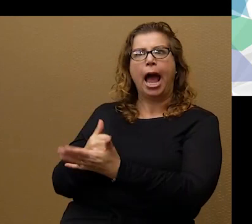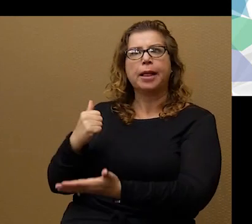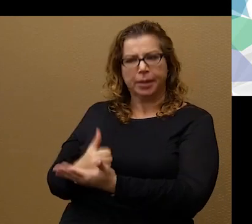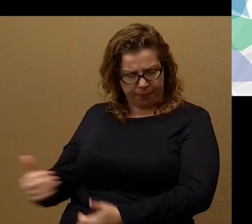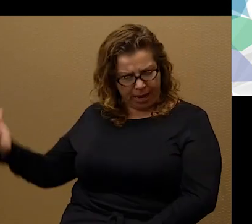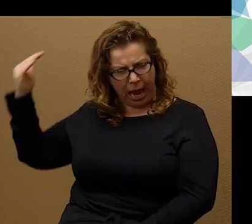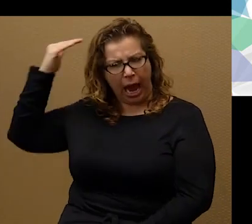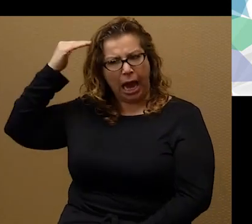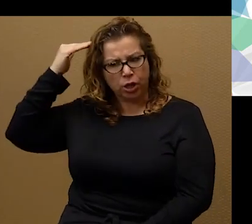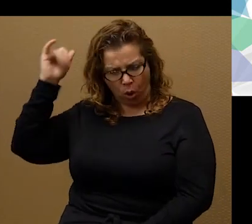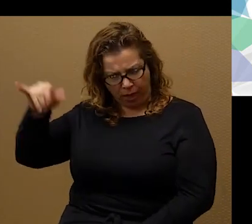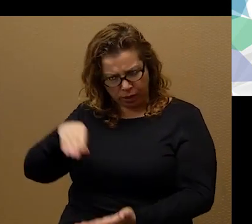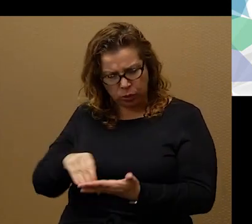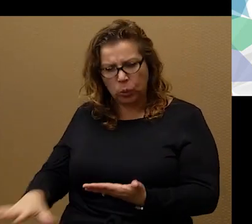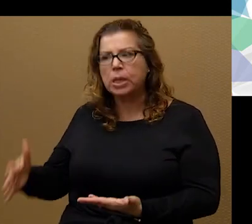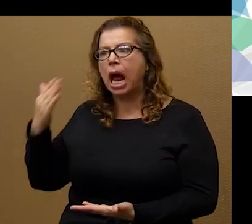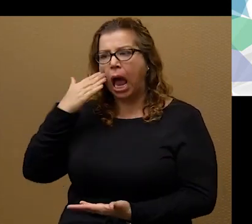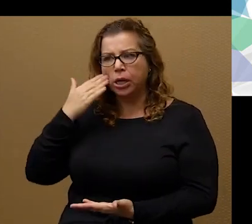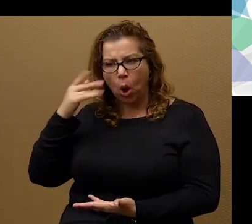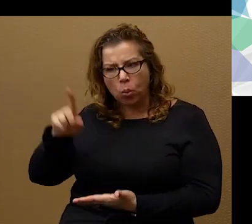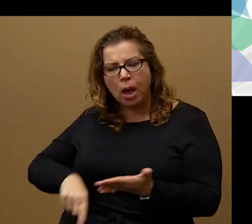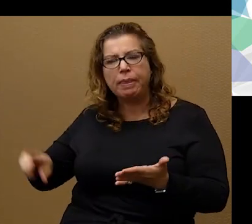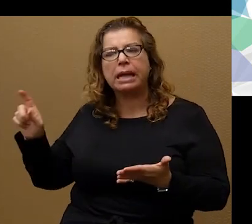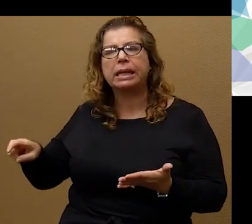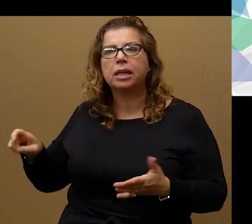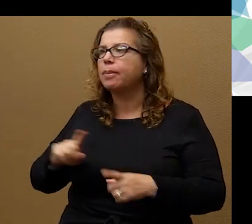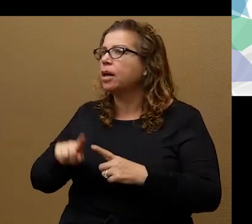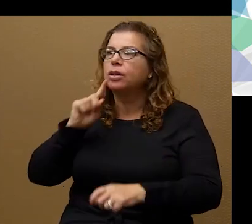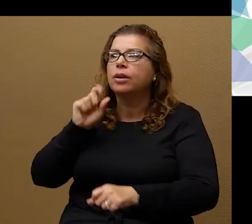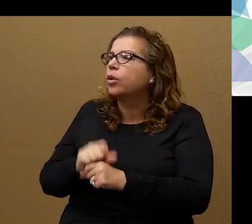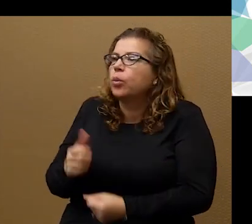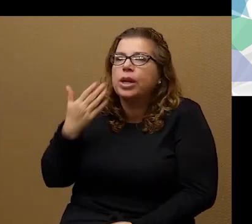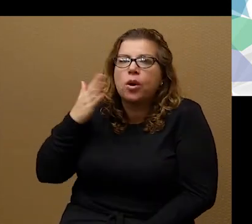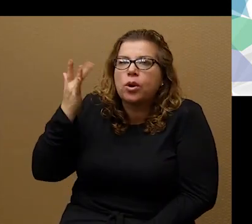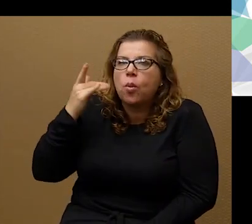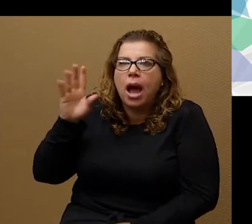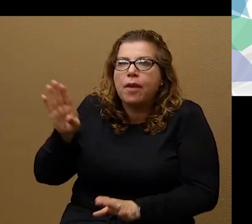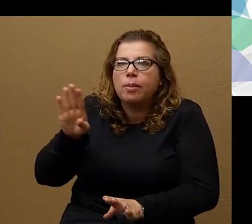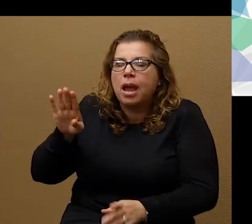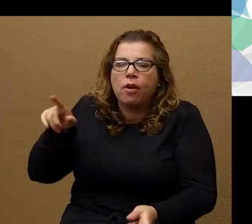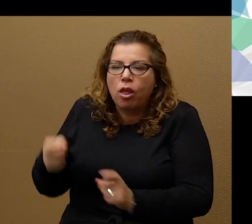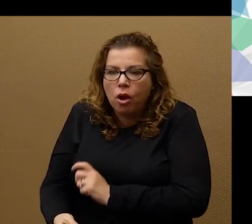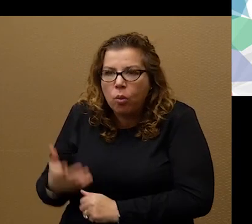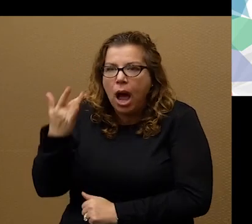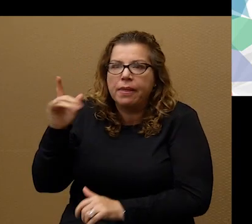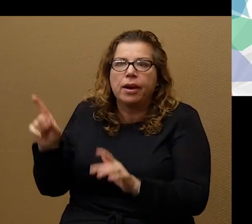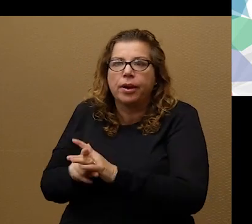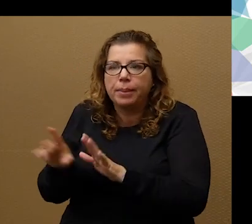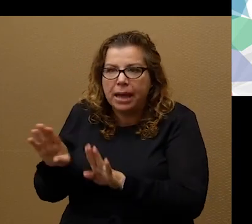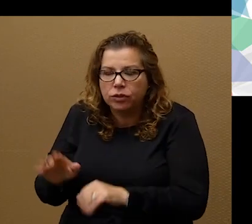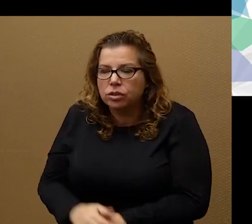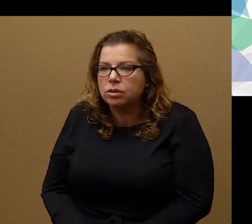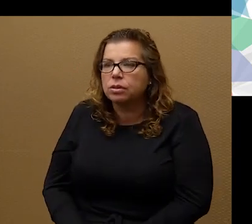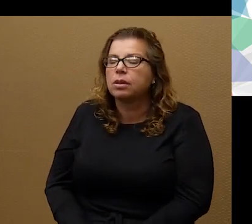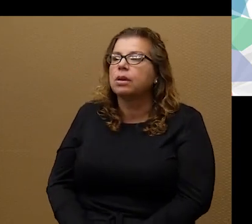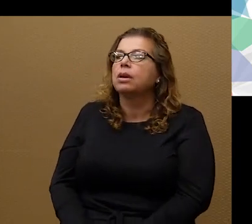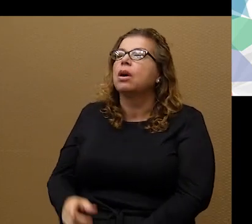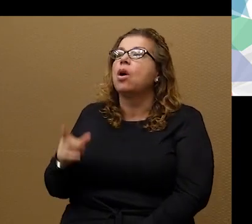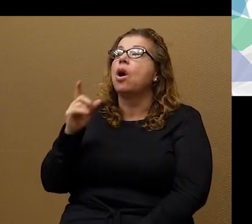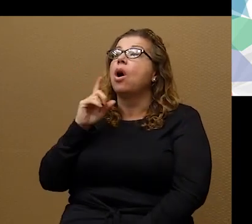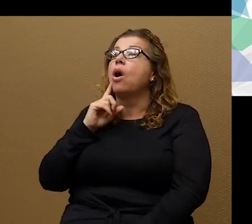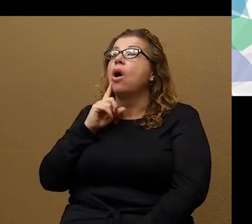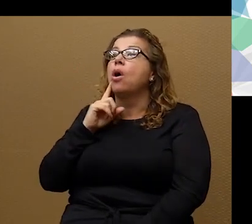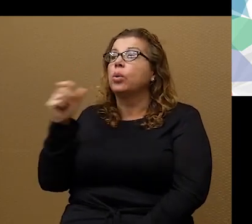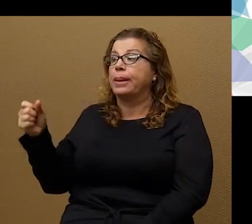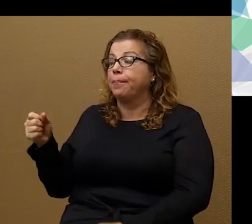don't always do. We don't always know why they're exhibiting behaviors. We place these children in